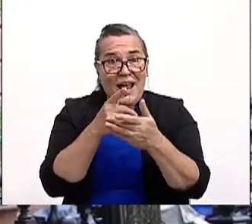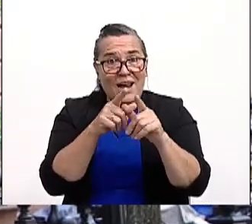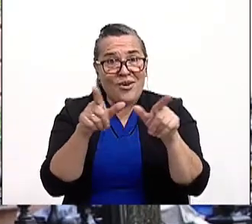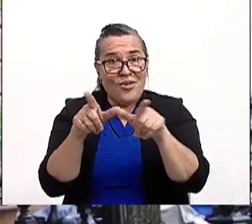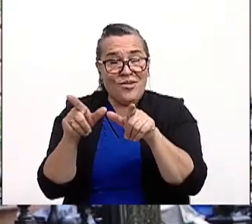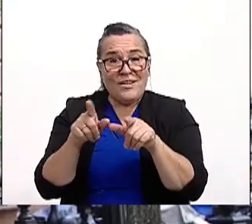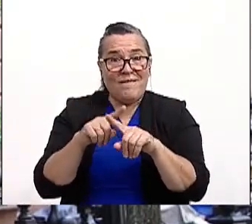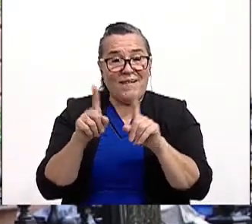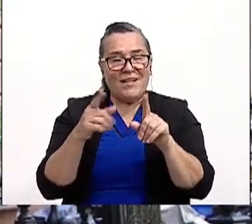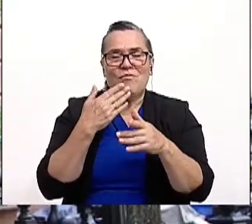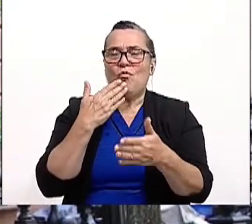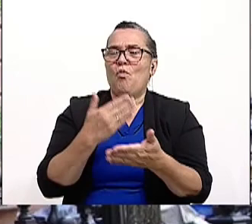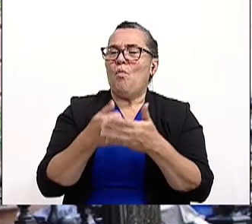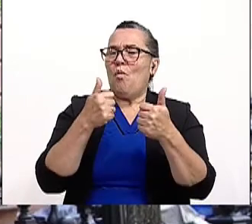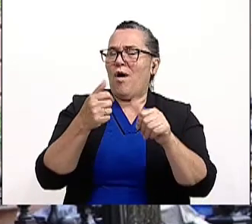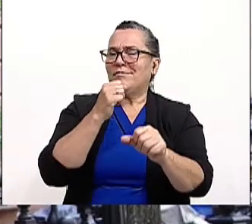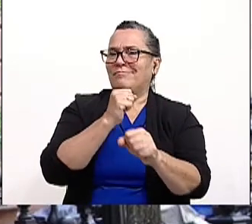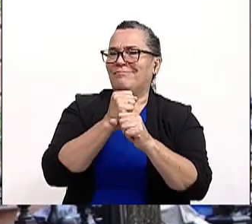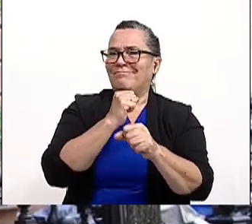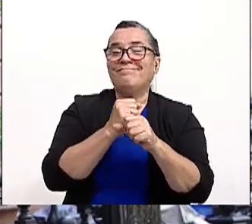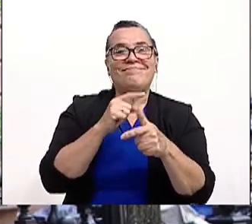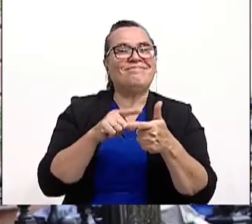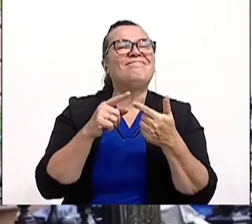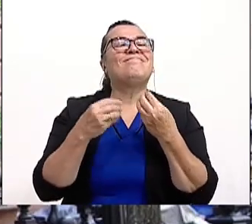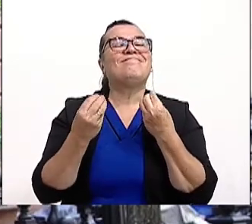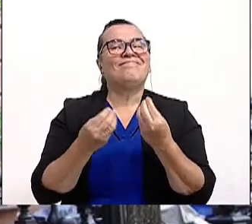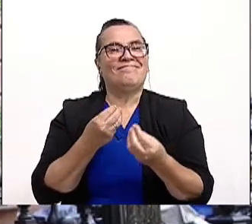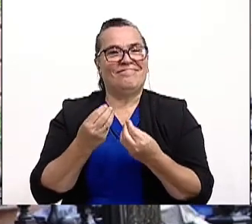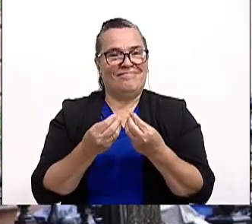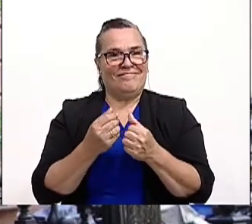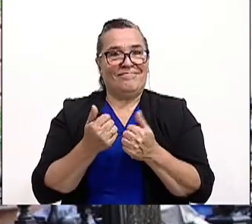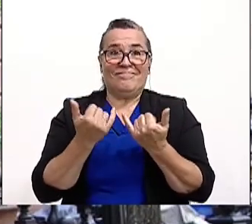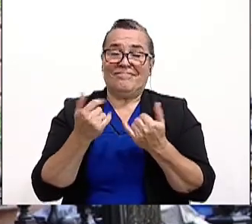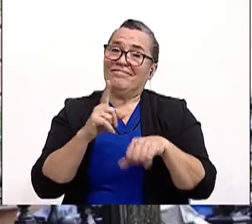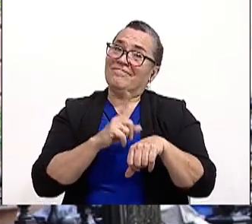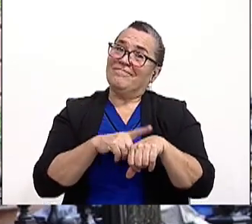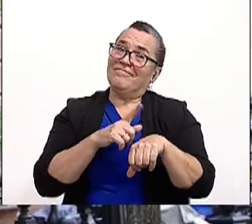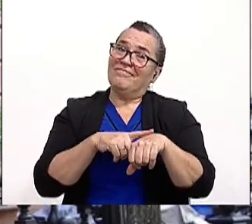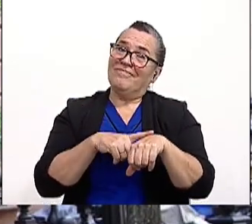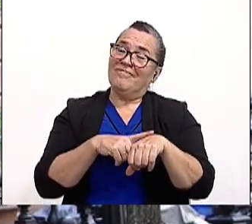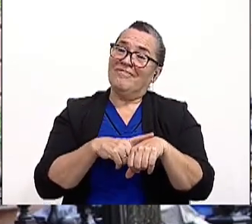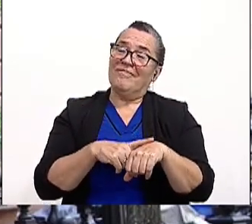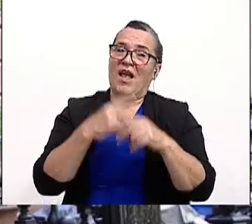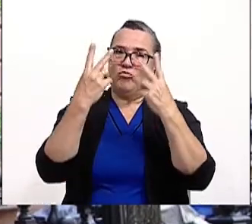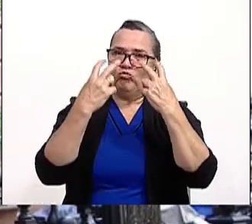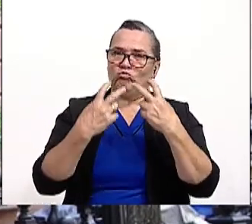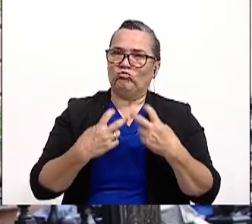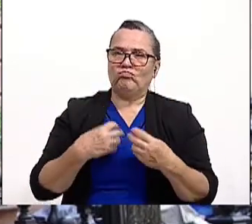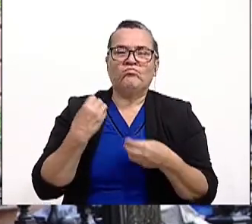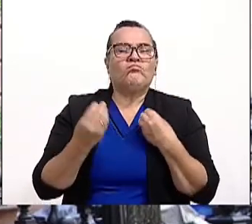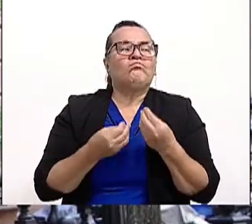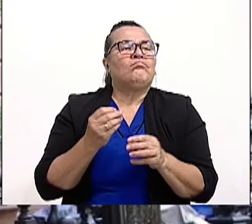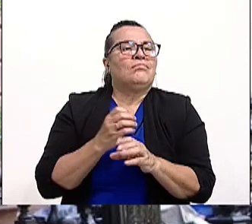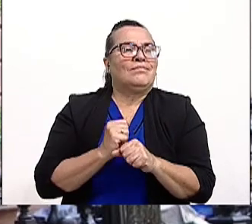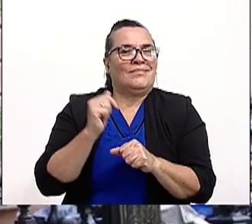Very good job. Okay, now, well, it's time to self-assess what we did during